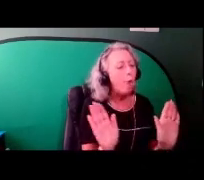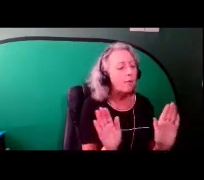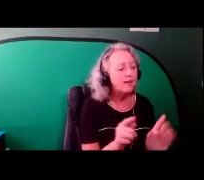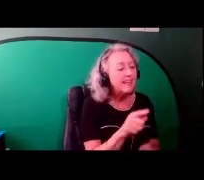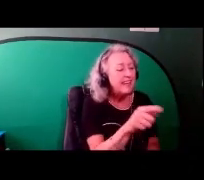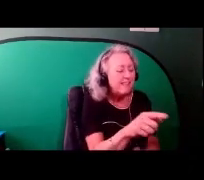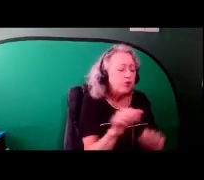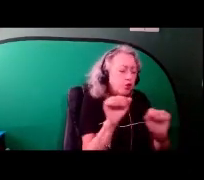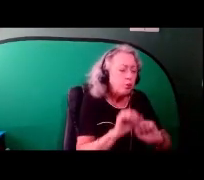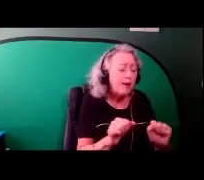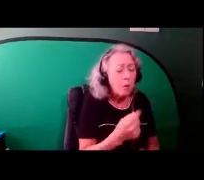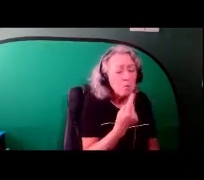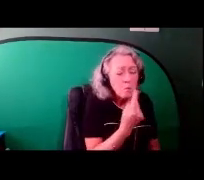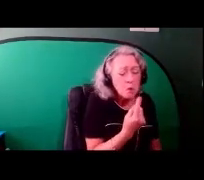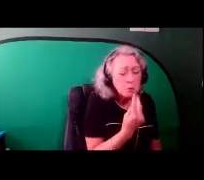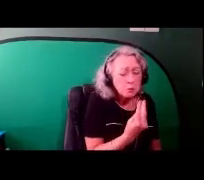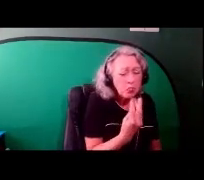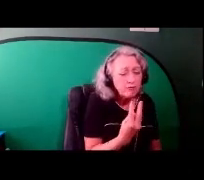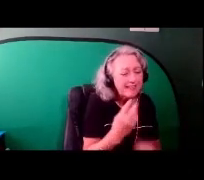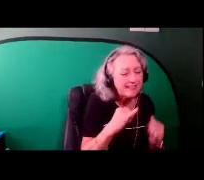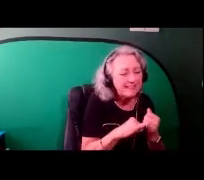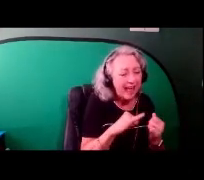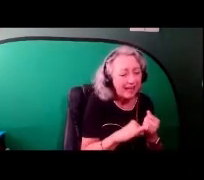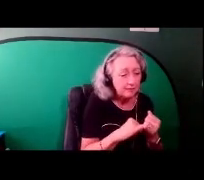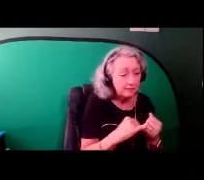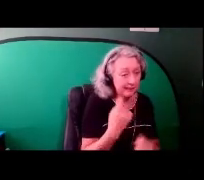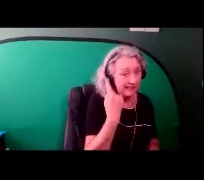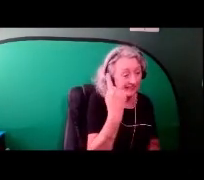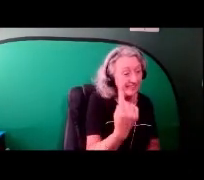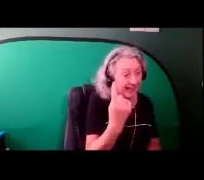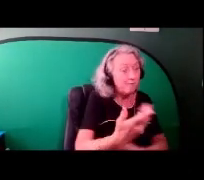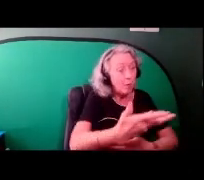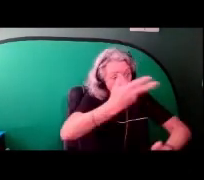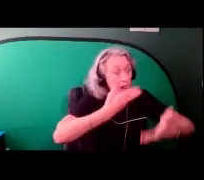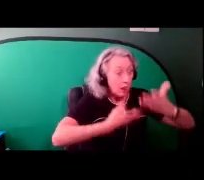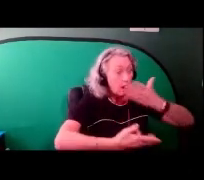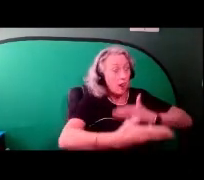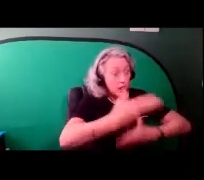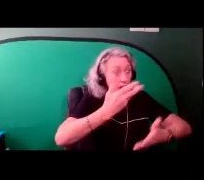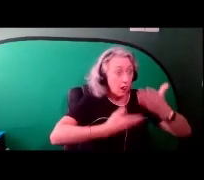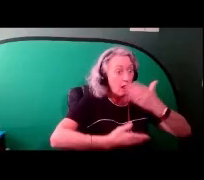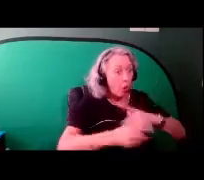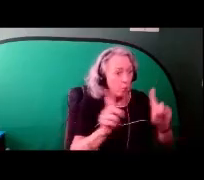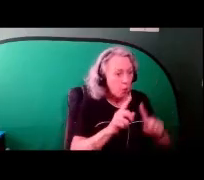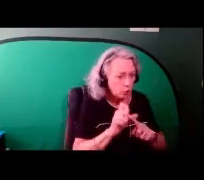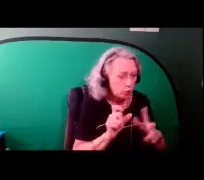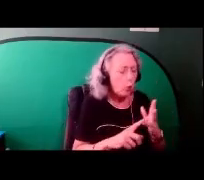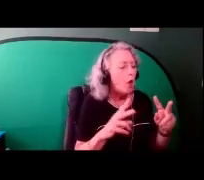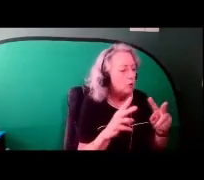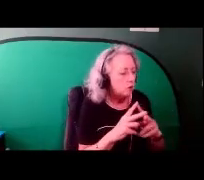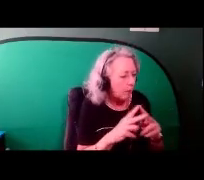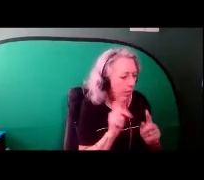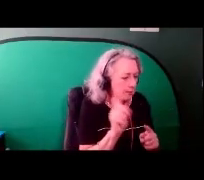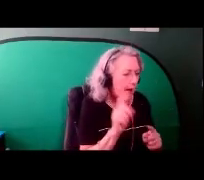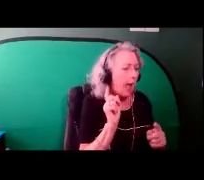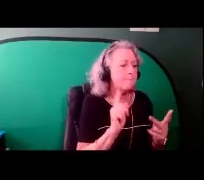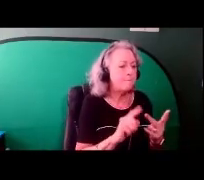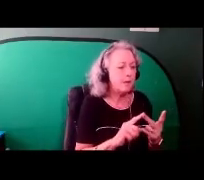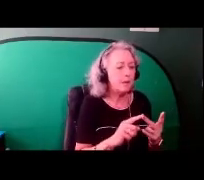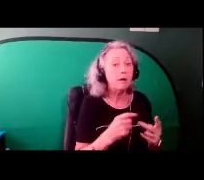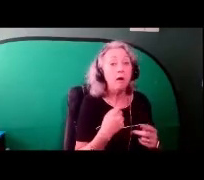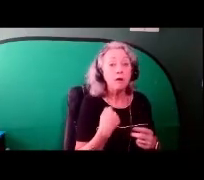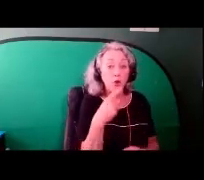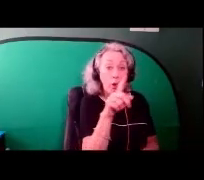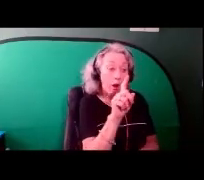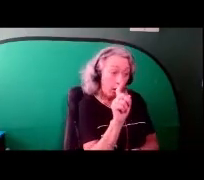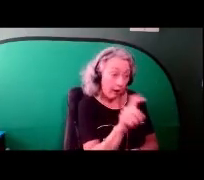wait 2 or 3 seconds, VoiceOver by default is going to tell you what to do. It says double tap to open. So if I double tapped on